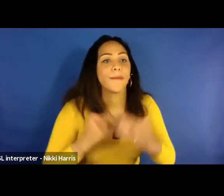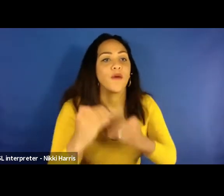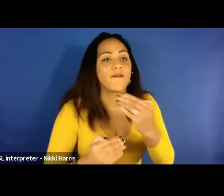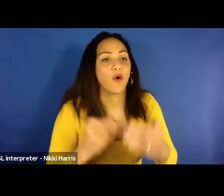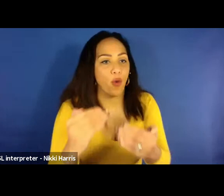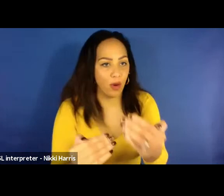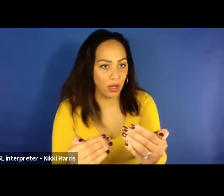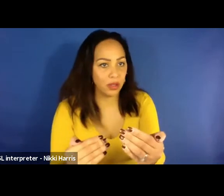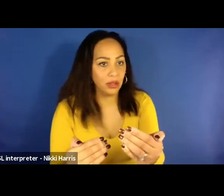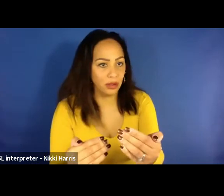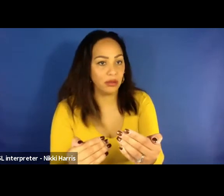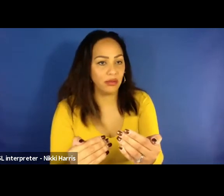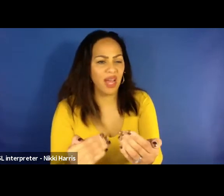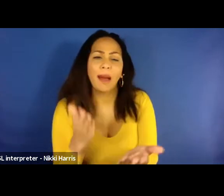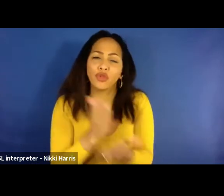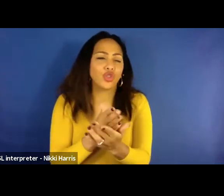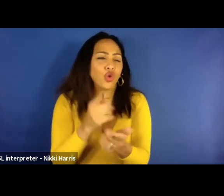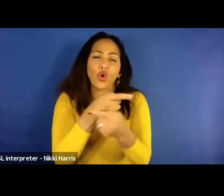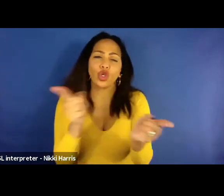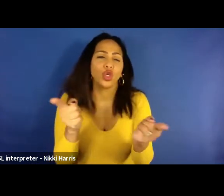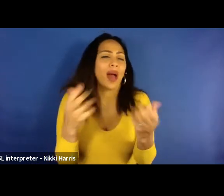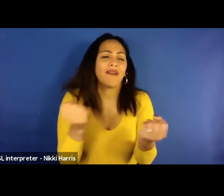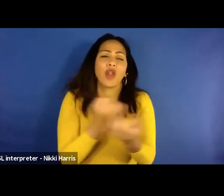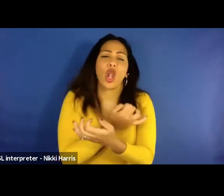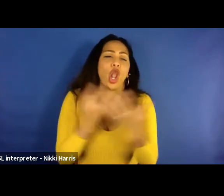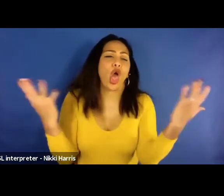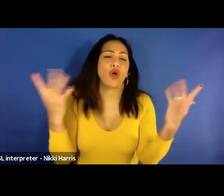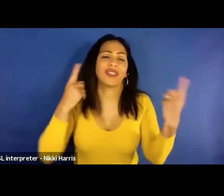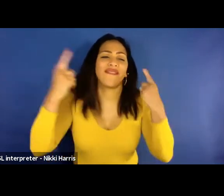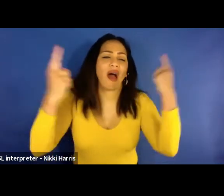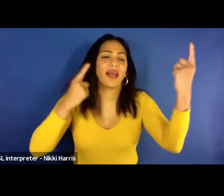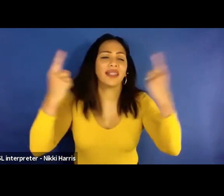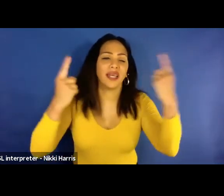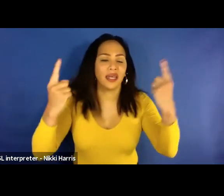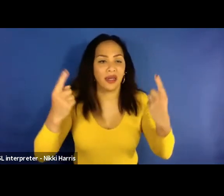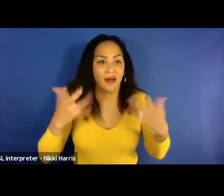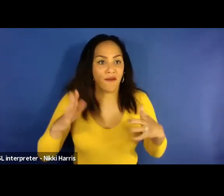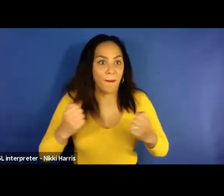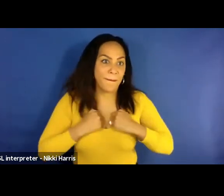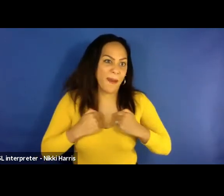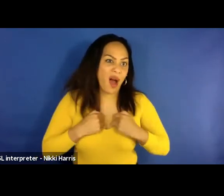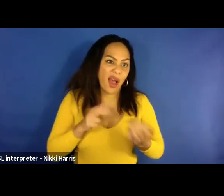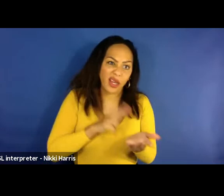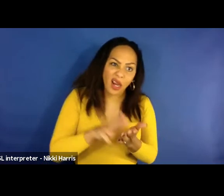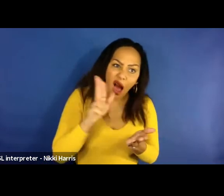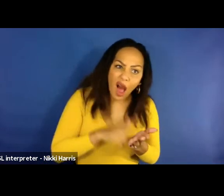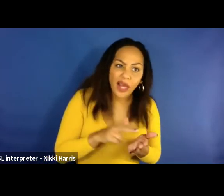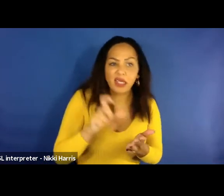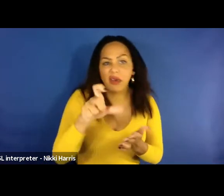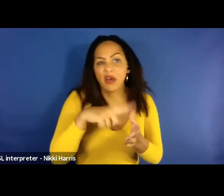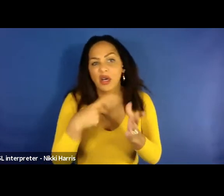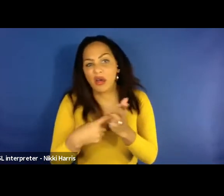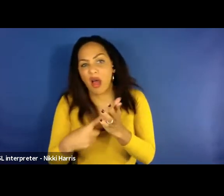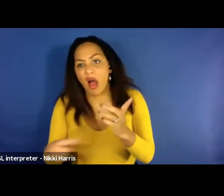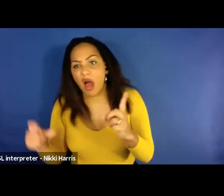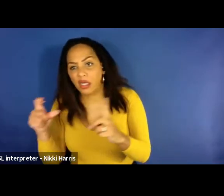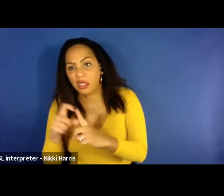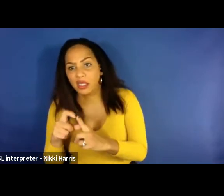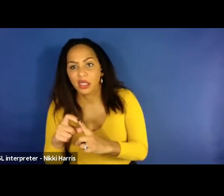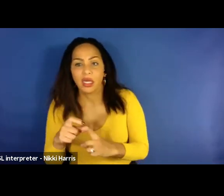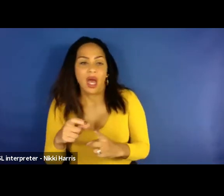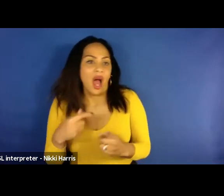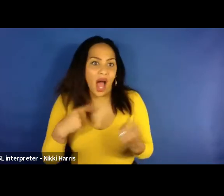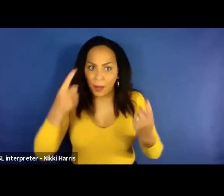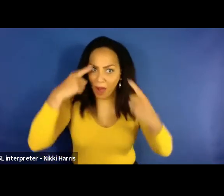I'm sure you're going to have loads of ideas. As you've seen from my Glide dashboard and my car dashboard, I'm someone who has ideas all the time,